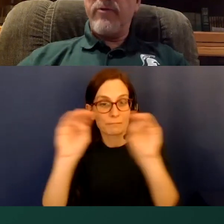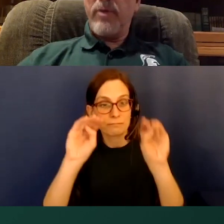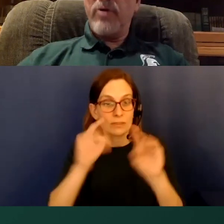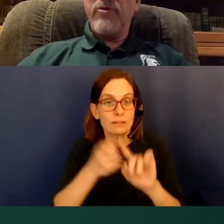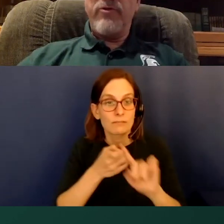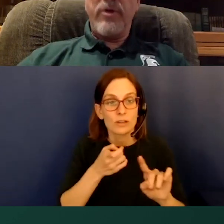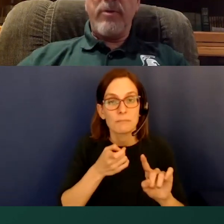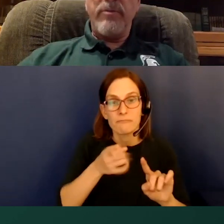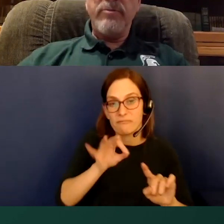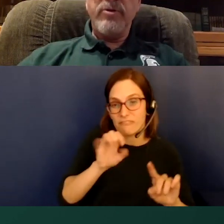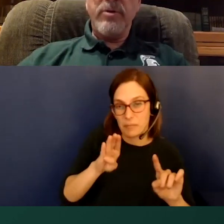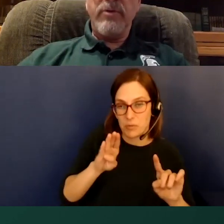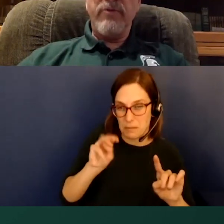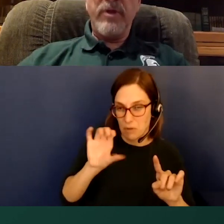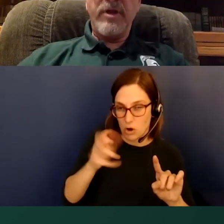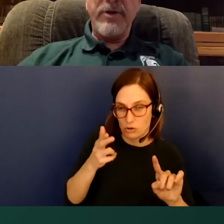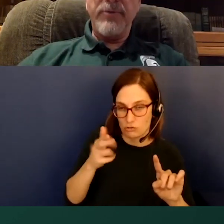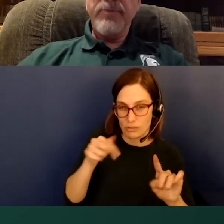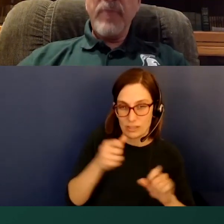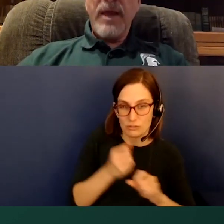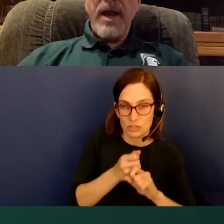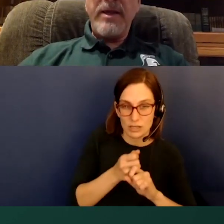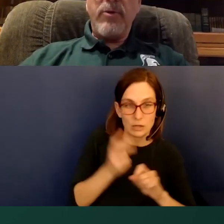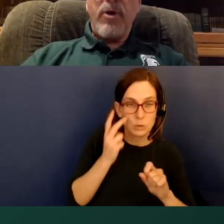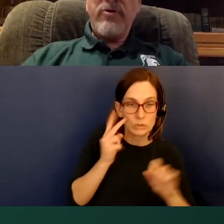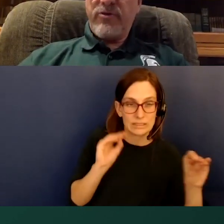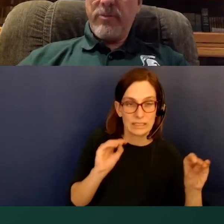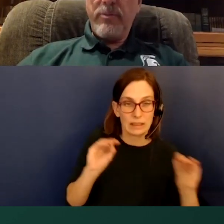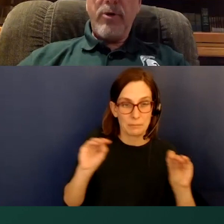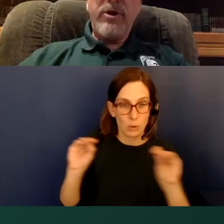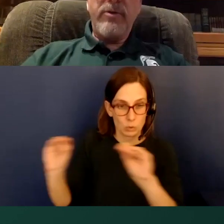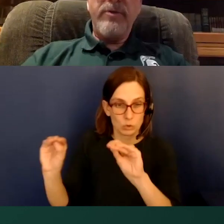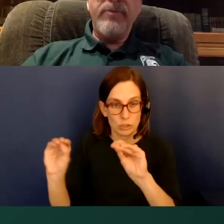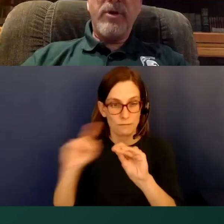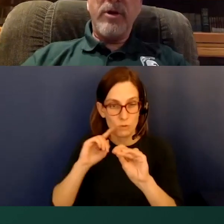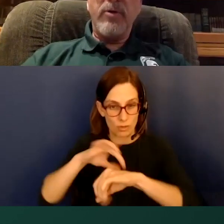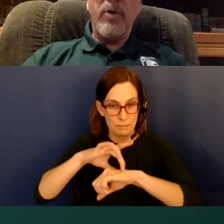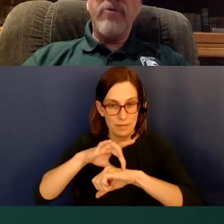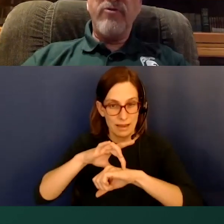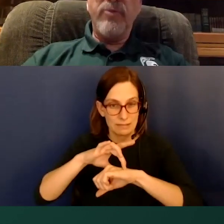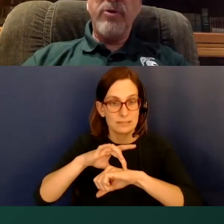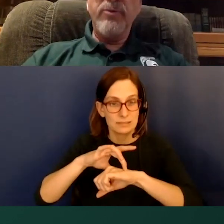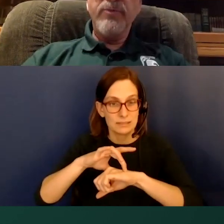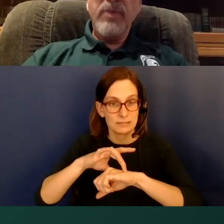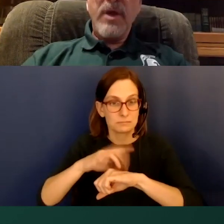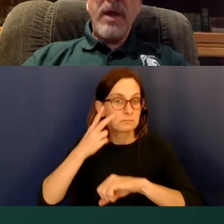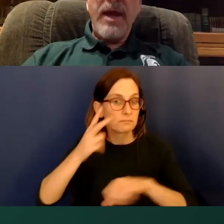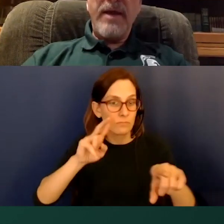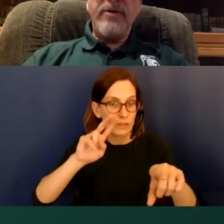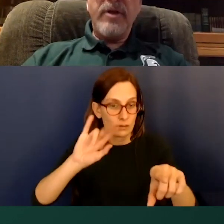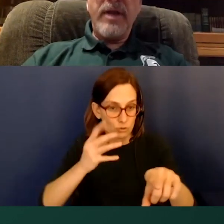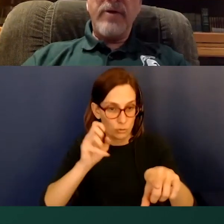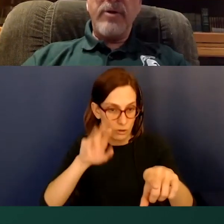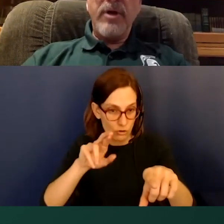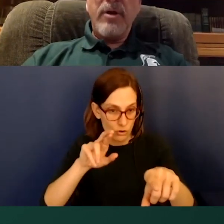February or March of this year. And you will watch you will watch Jupiter